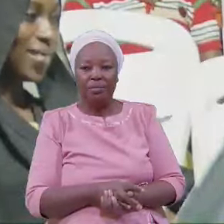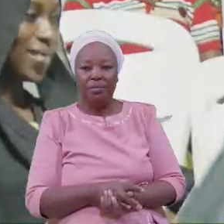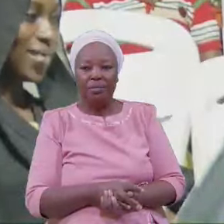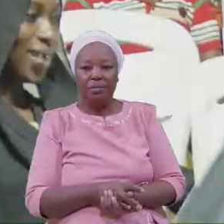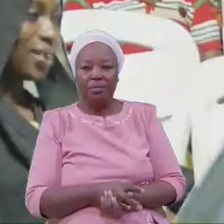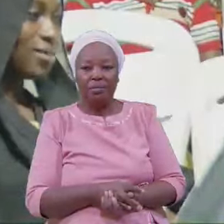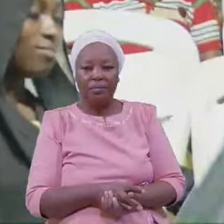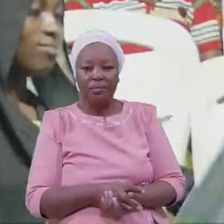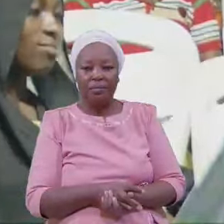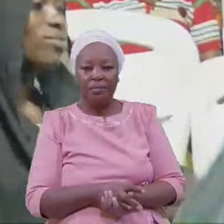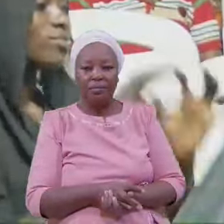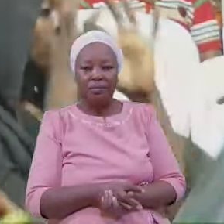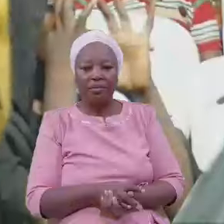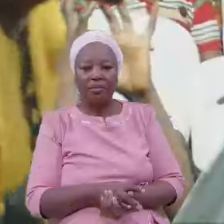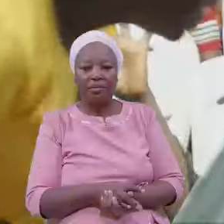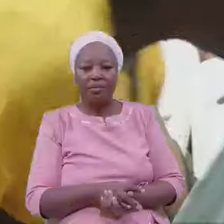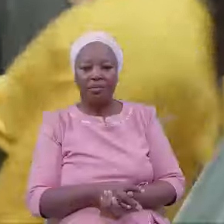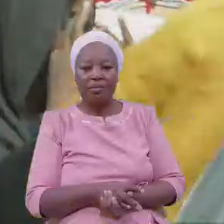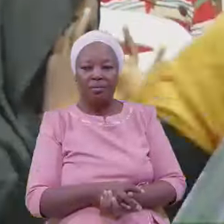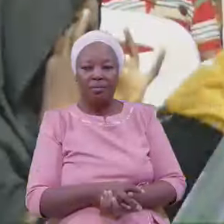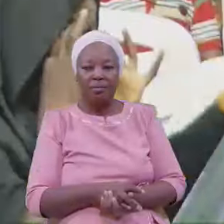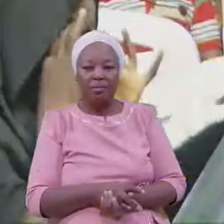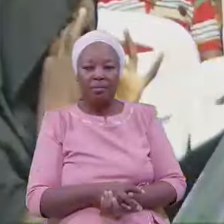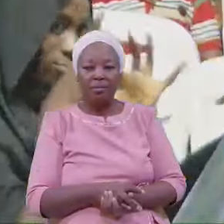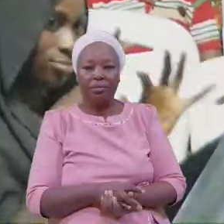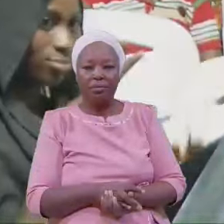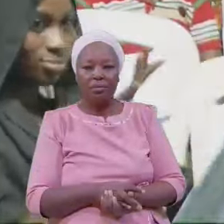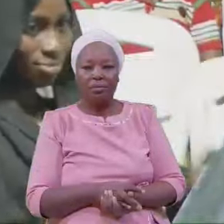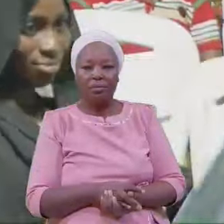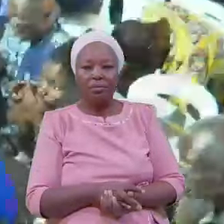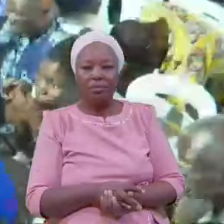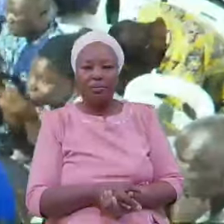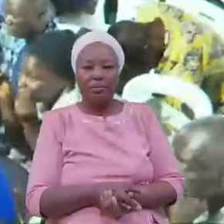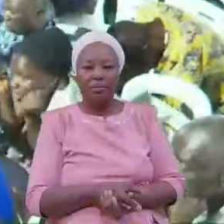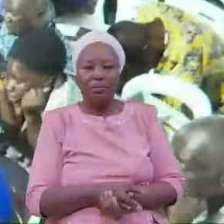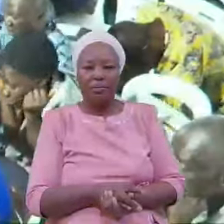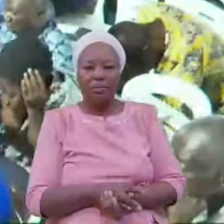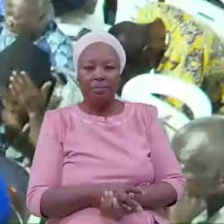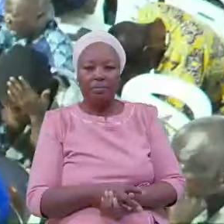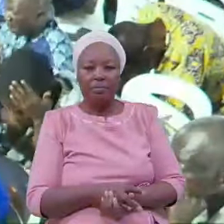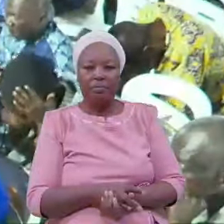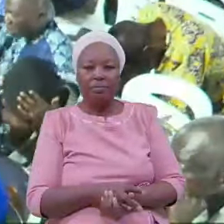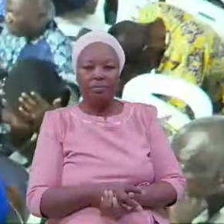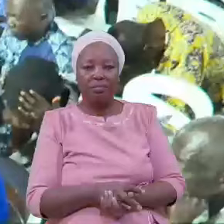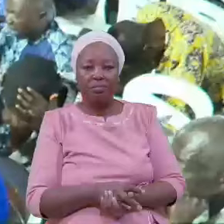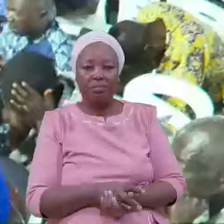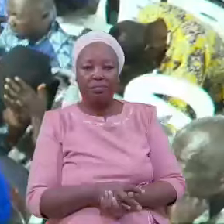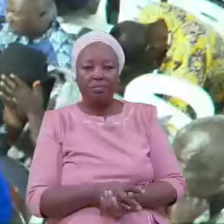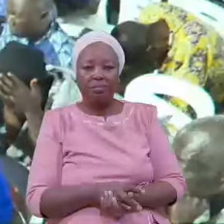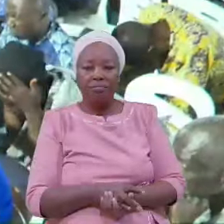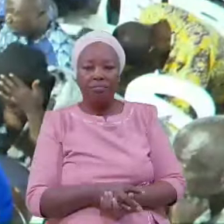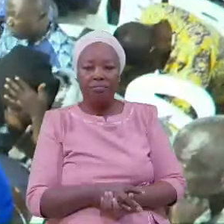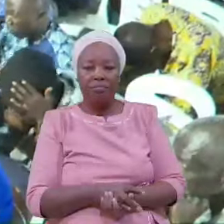to be there. The people that gave their life to Christ in the early church, they on their own were following